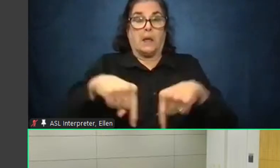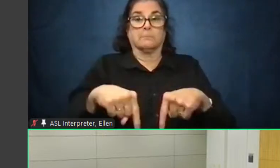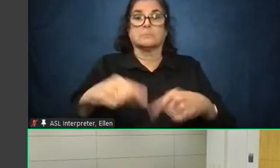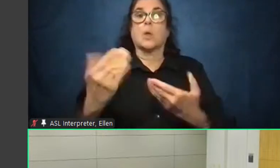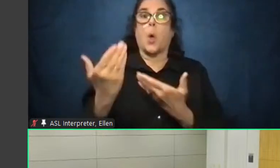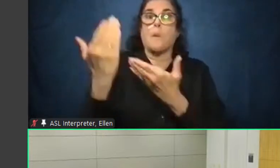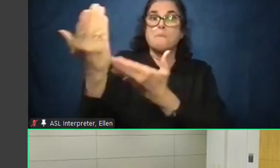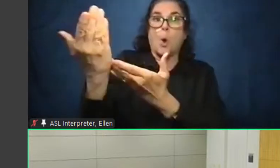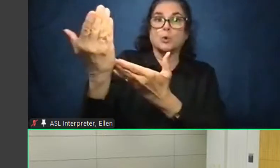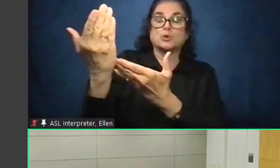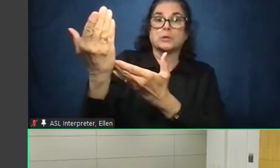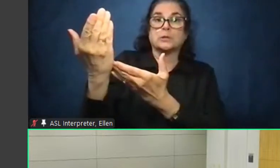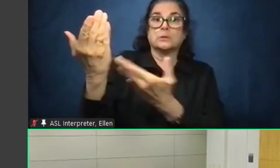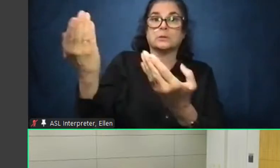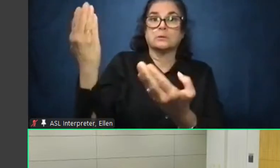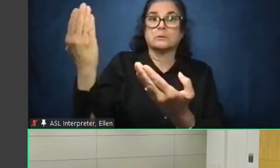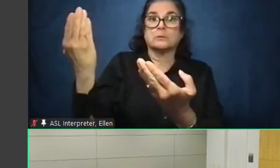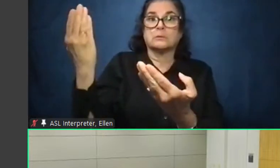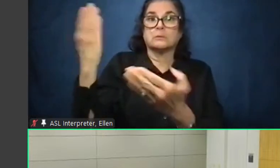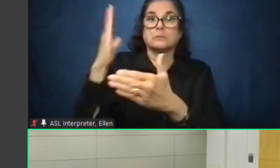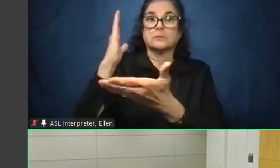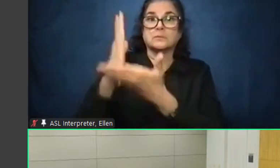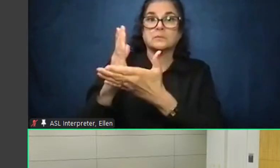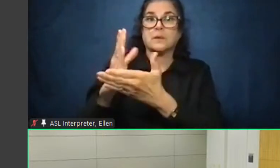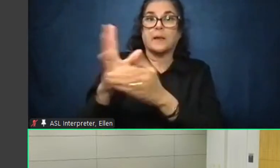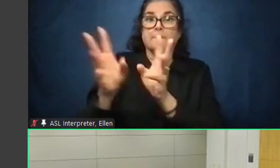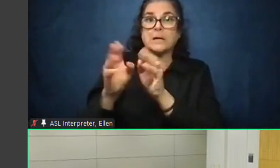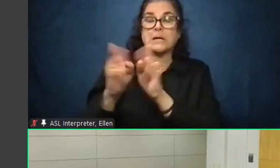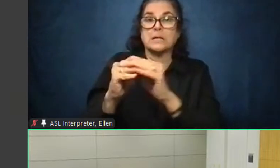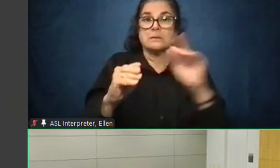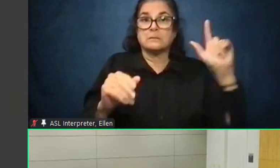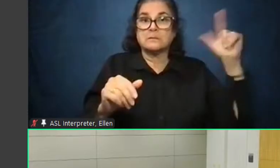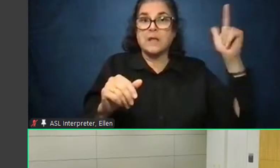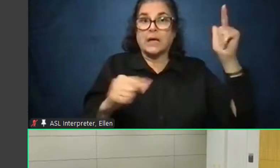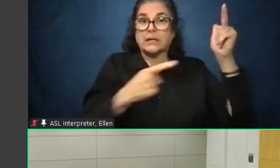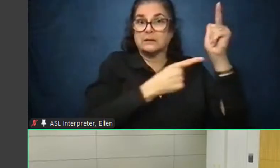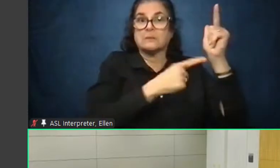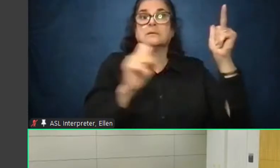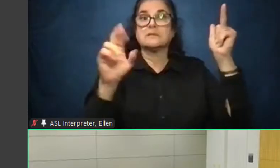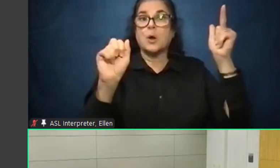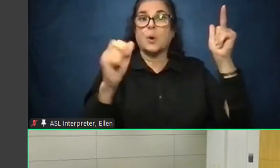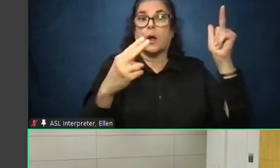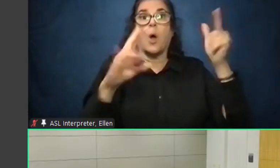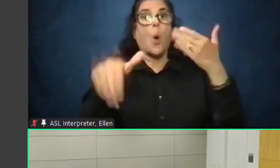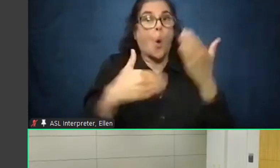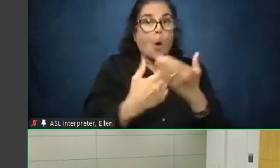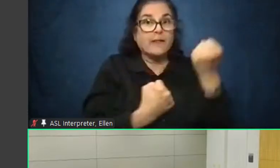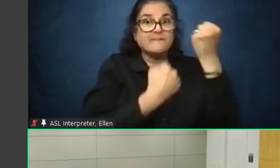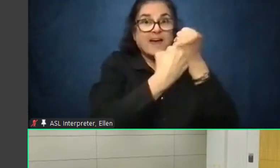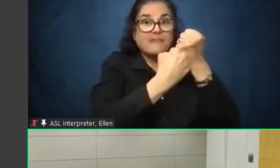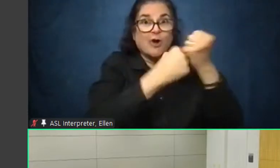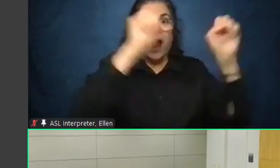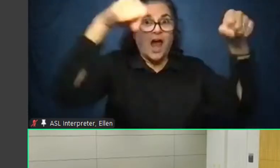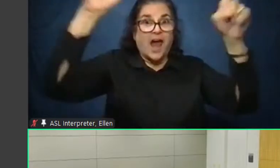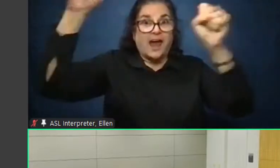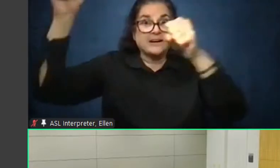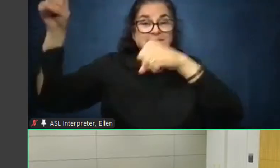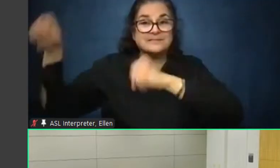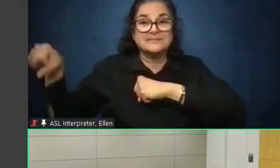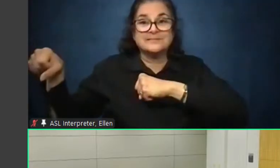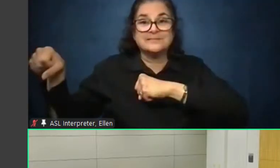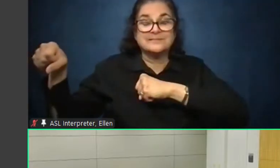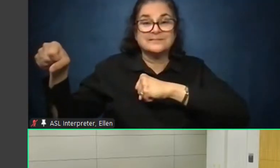Motion. Do you have the motion? Can I have a second? Second. Sarah seconded. All in favor? Aye. Aye. That's